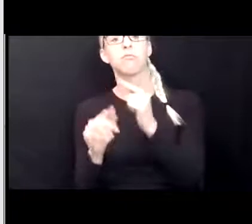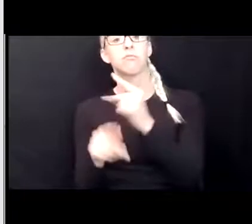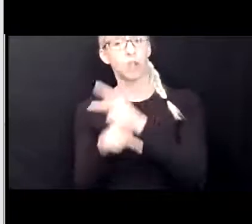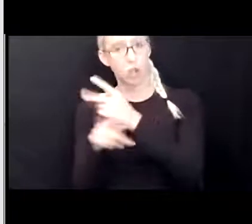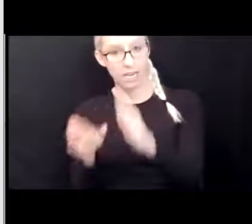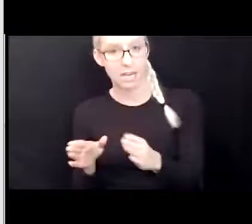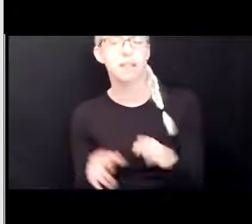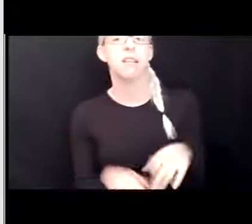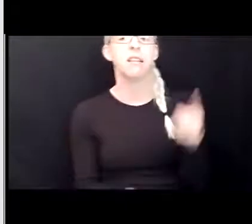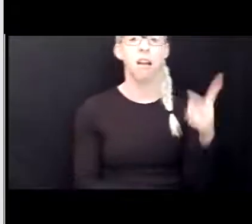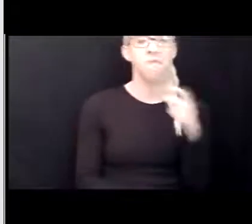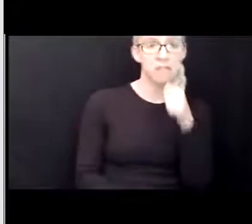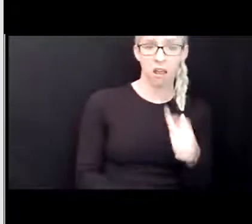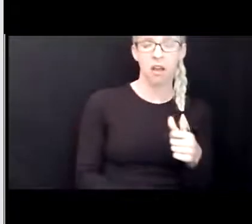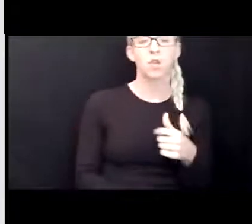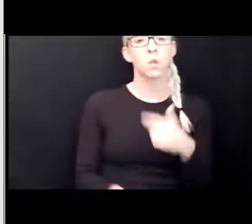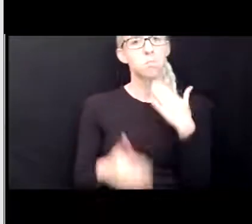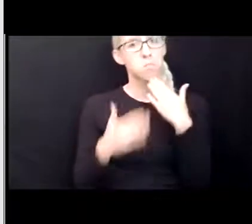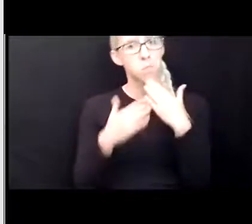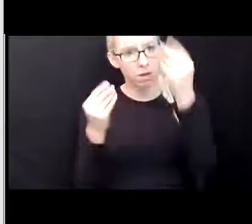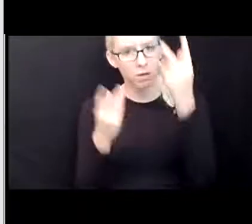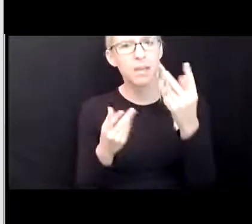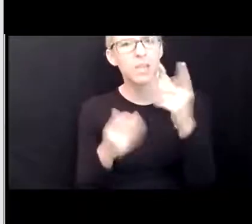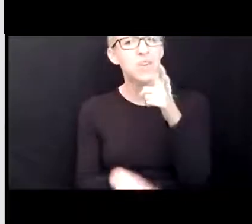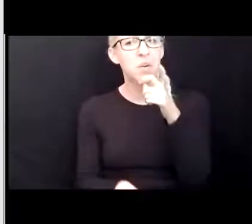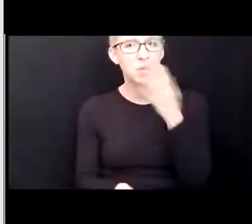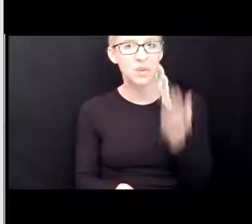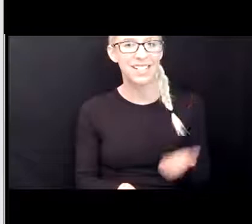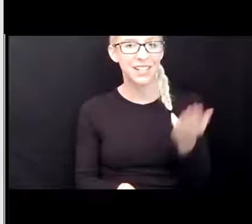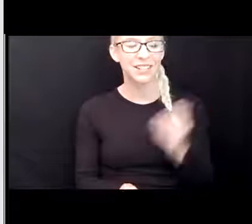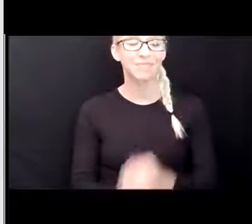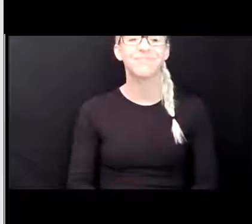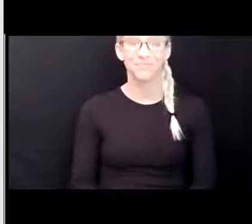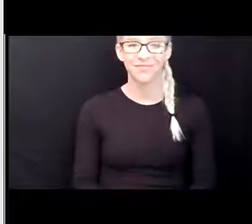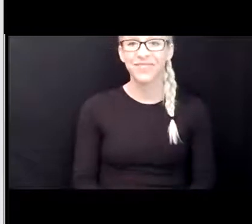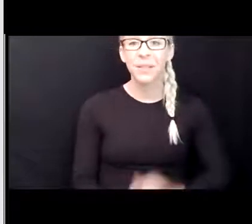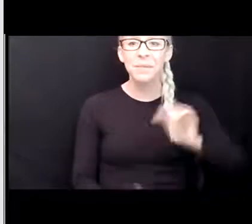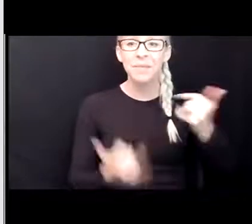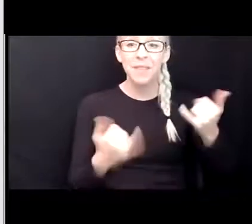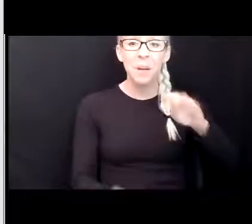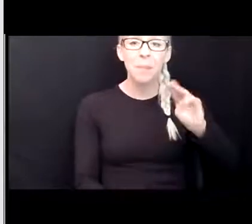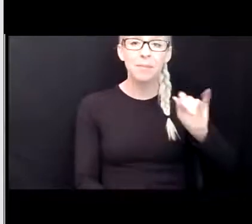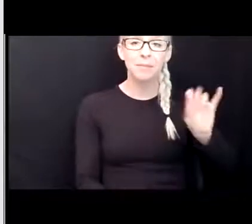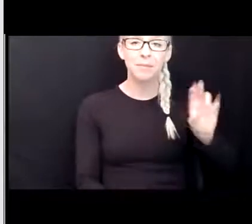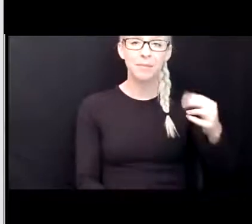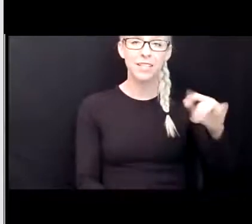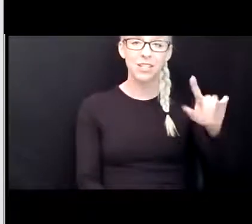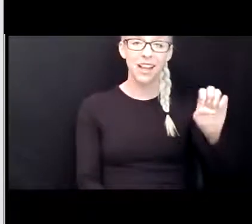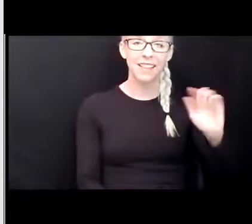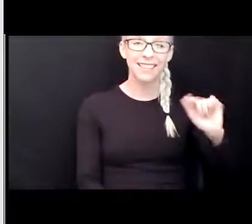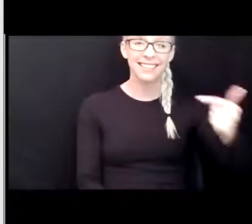pretty good reference there on who's attending. So go ahead and turn this over to you, Michelle, on guardianship.